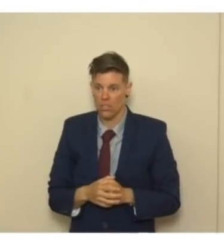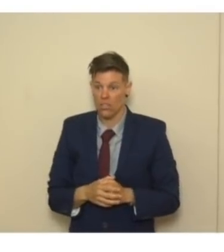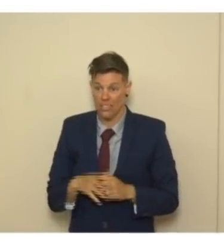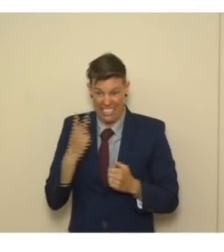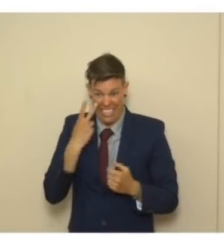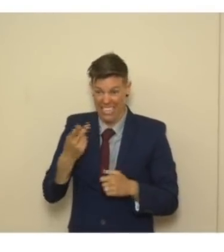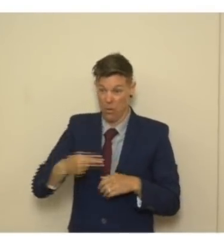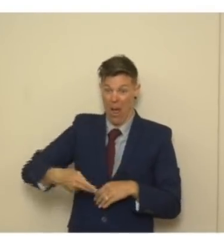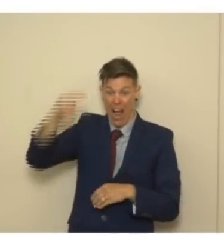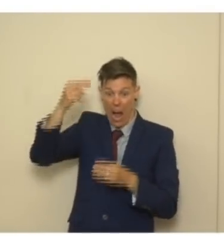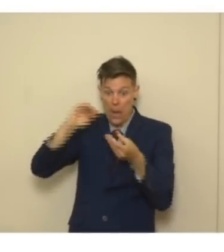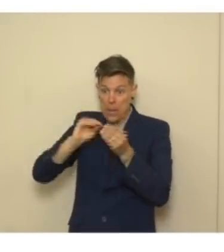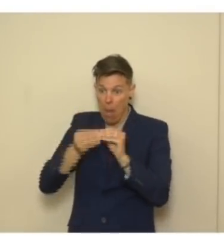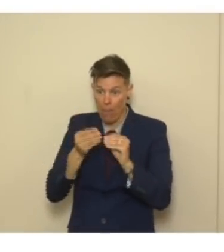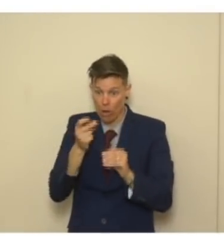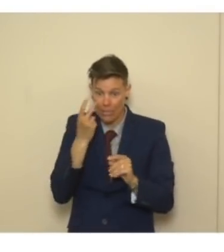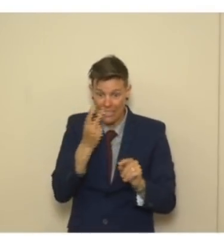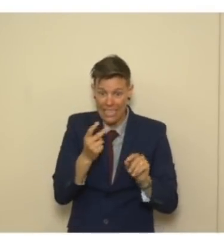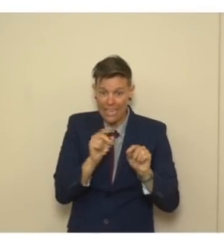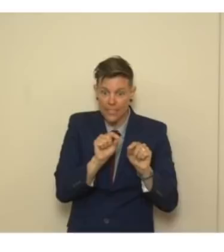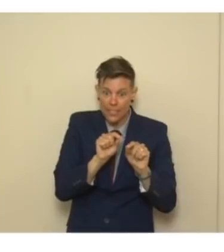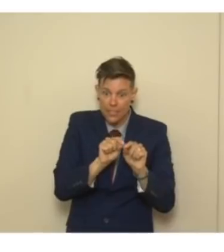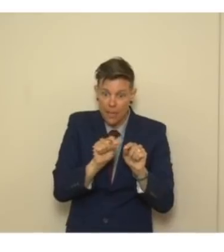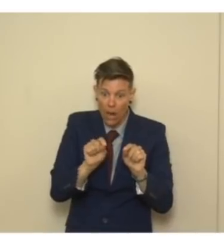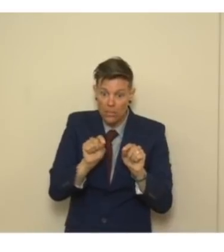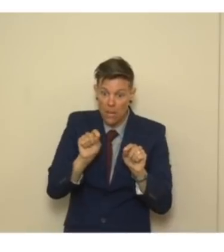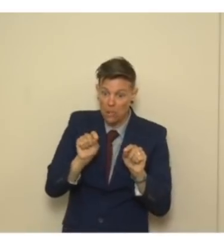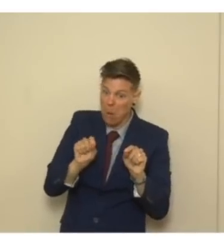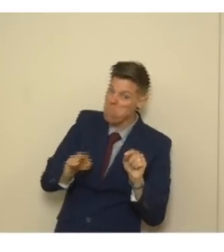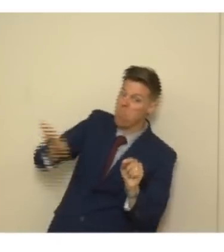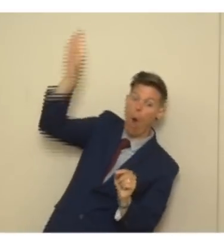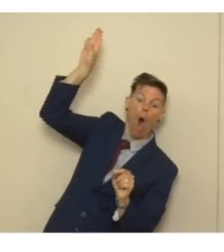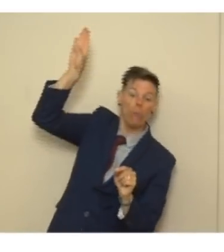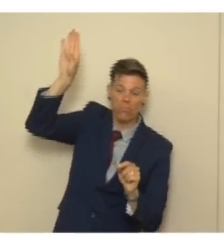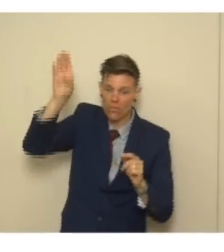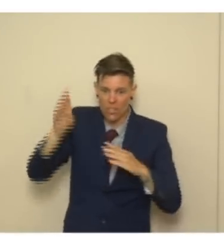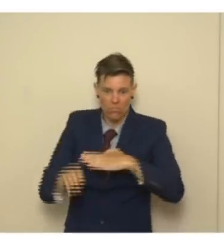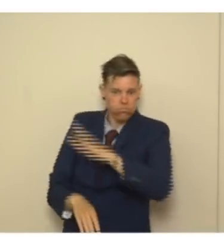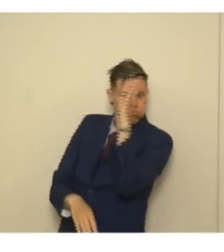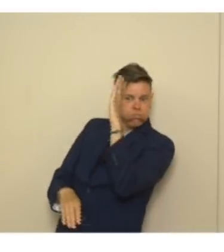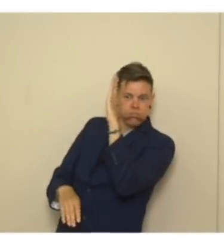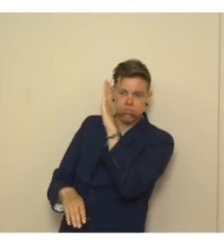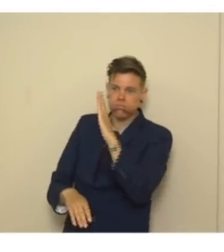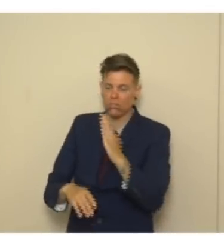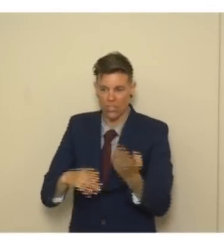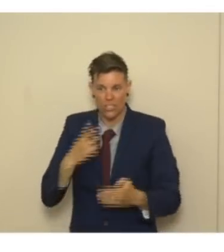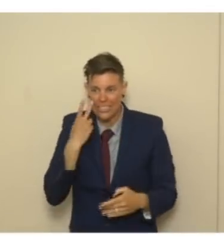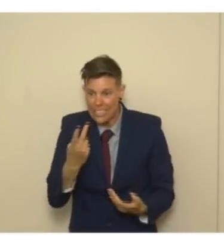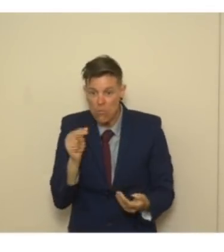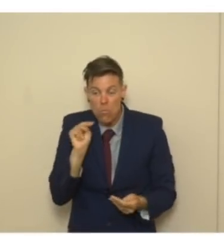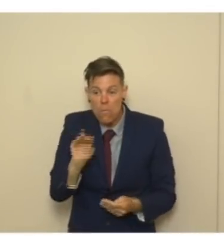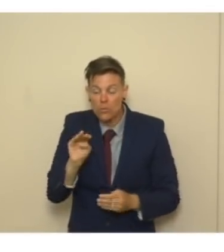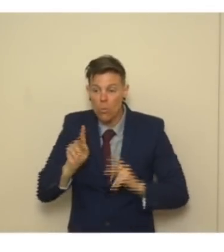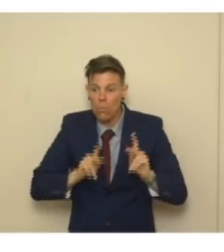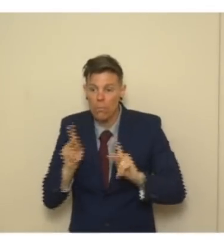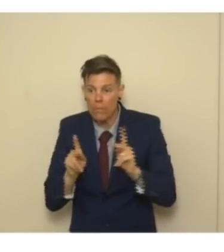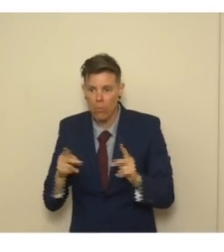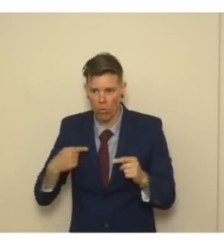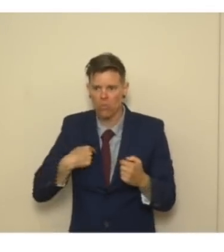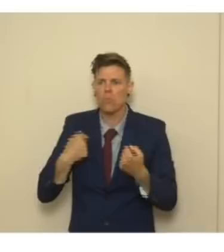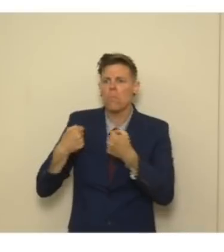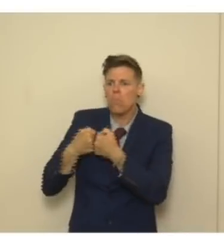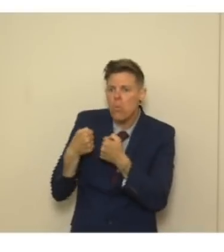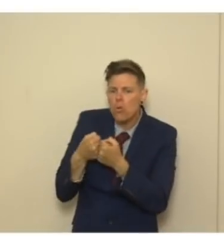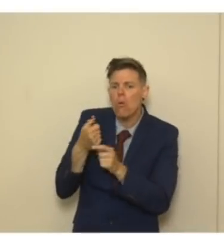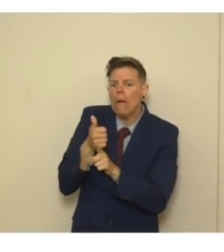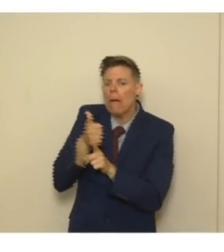growing so fast in Texas. We know of cases in New Mexico of people who've gone across the border for family outings or reunions